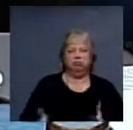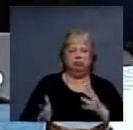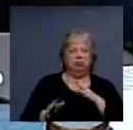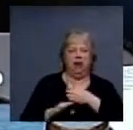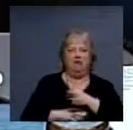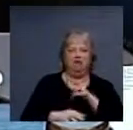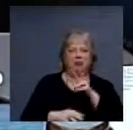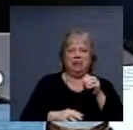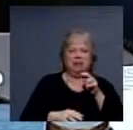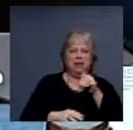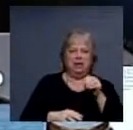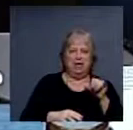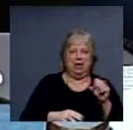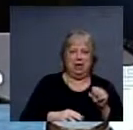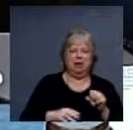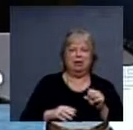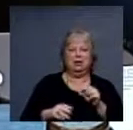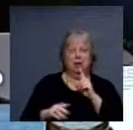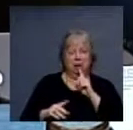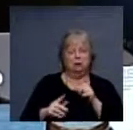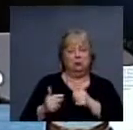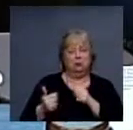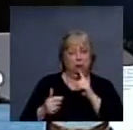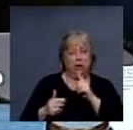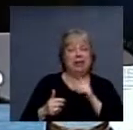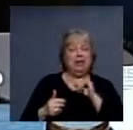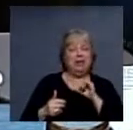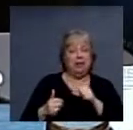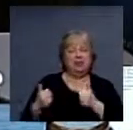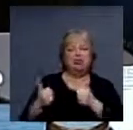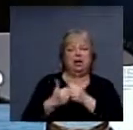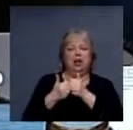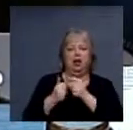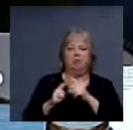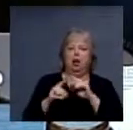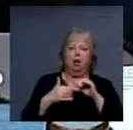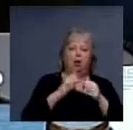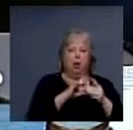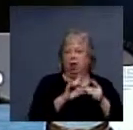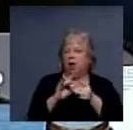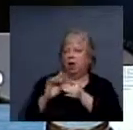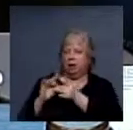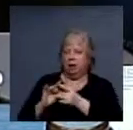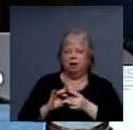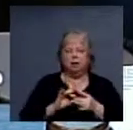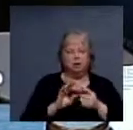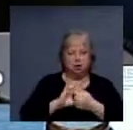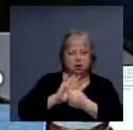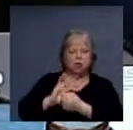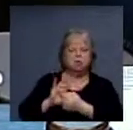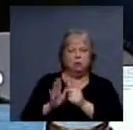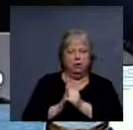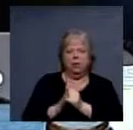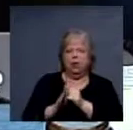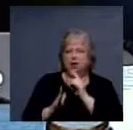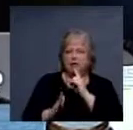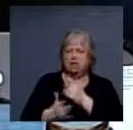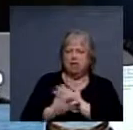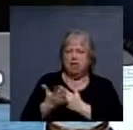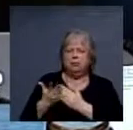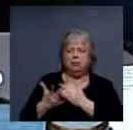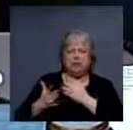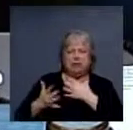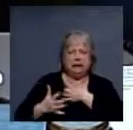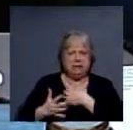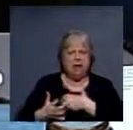on that level, but I think all of the comments that have been made tonight show that there's an expression to try and open